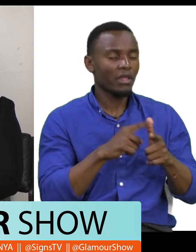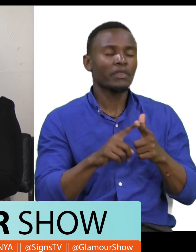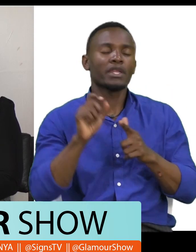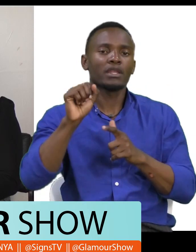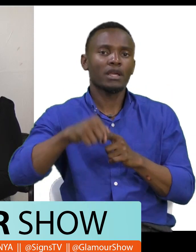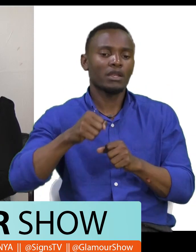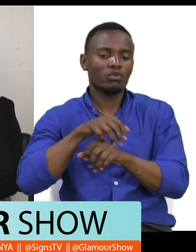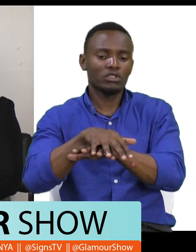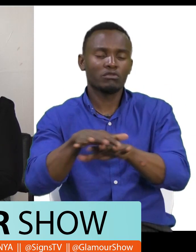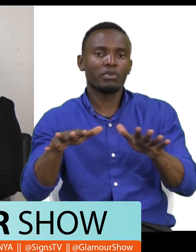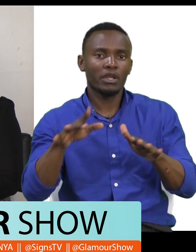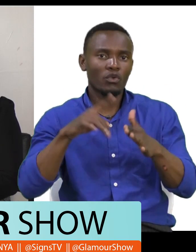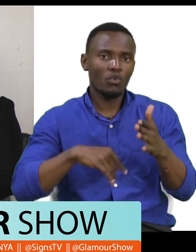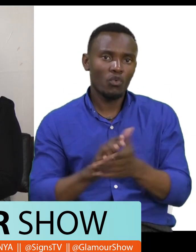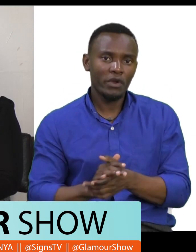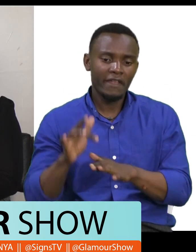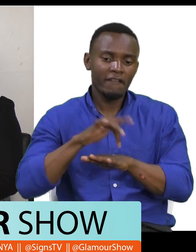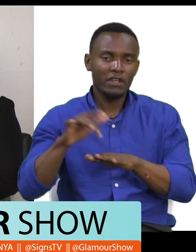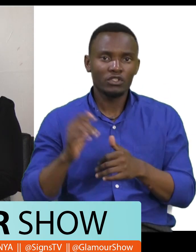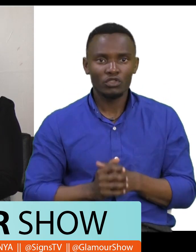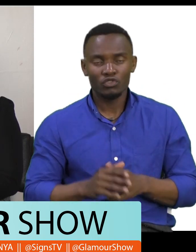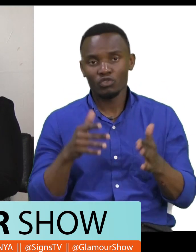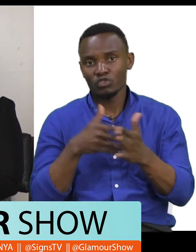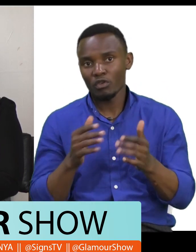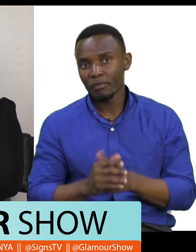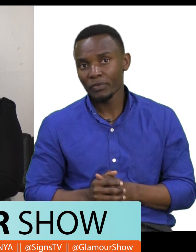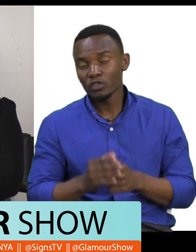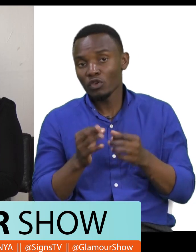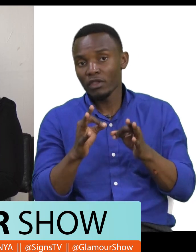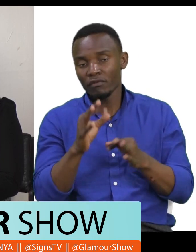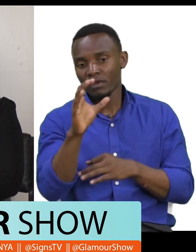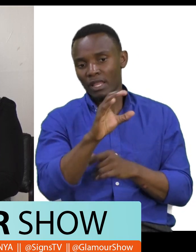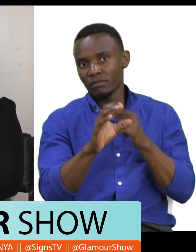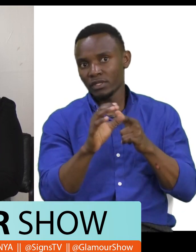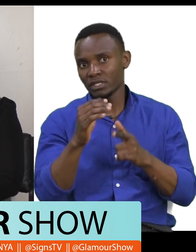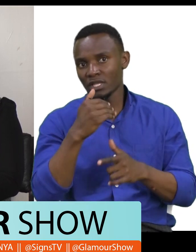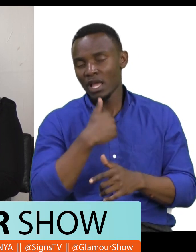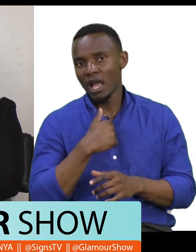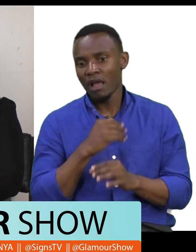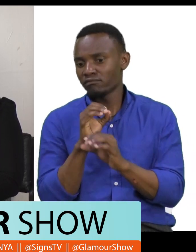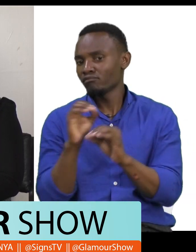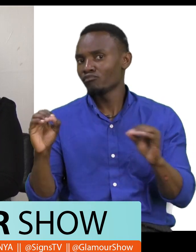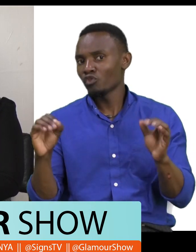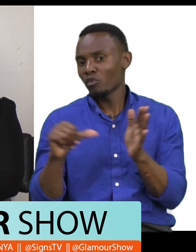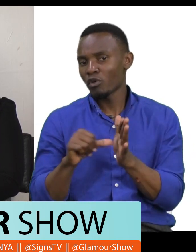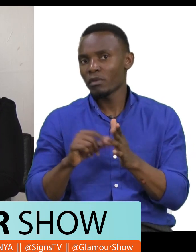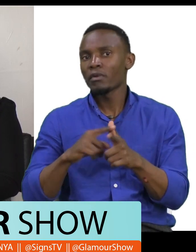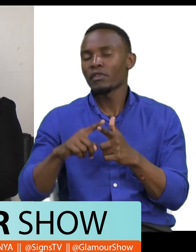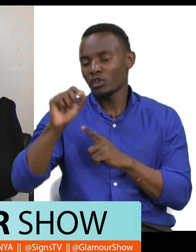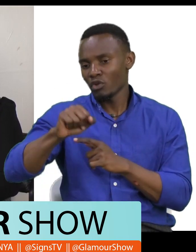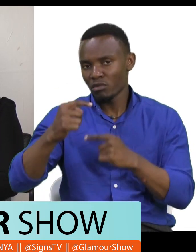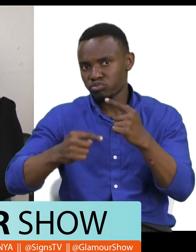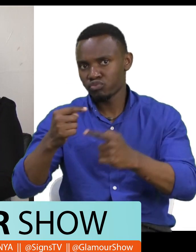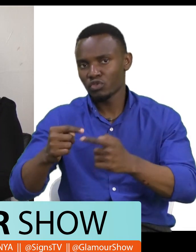can be infected or can get some infection. So you stop it. So if you find that the client has no contraindication, you